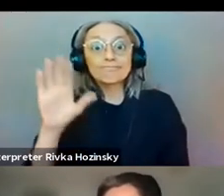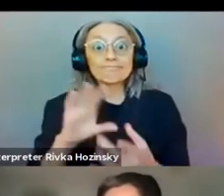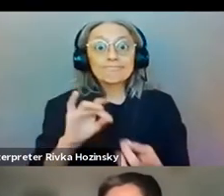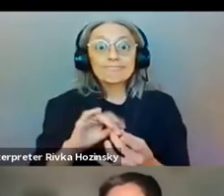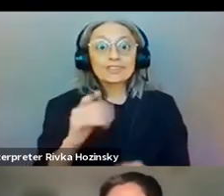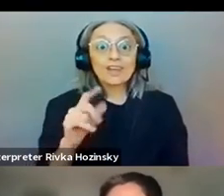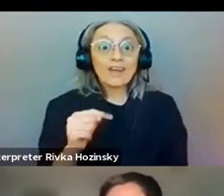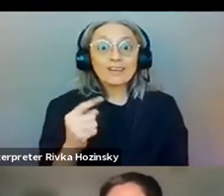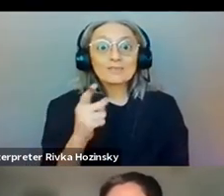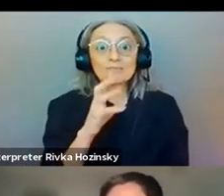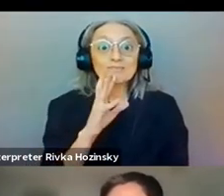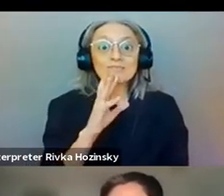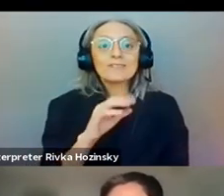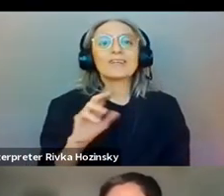chat?